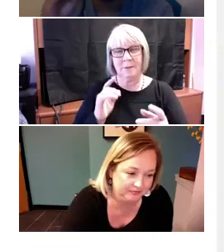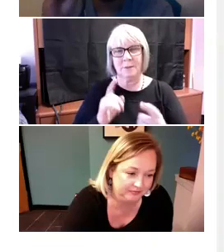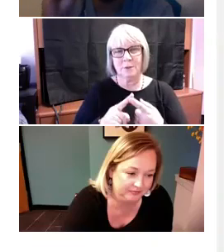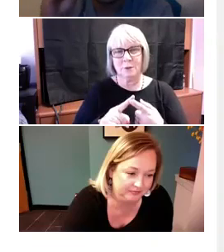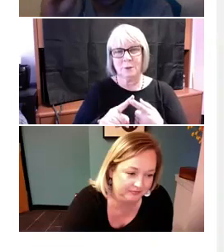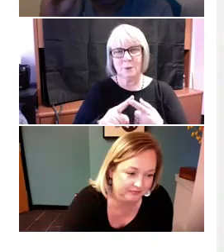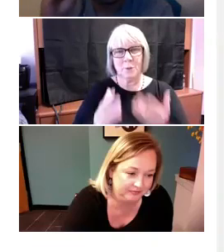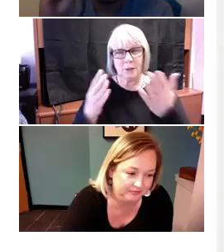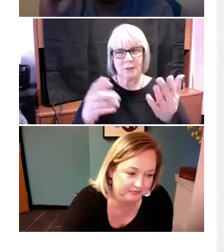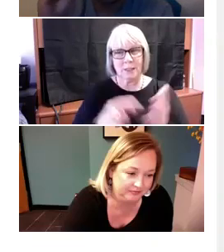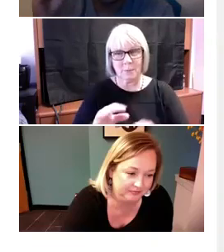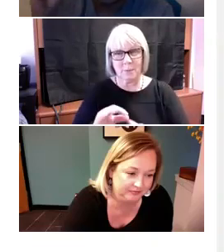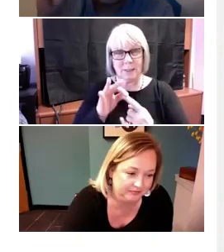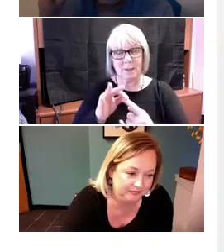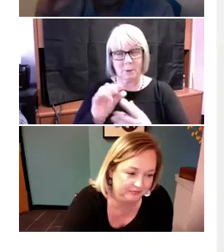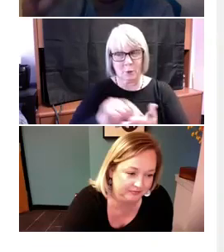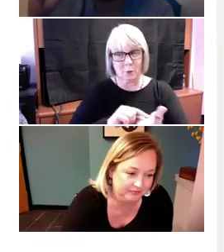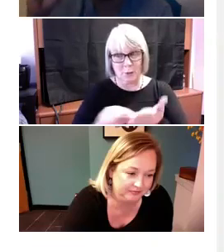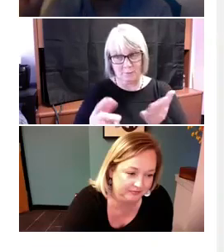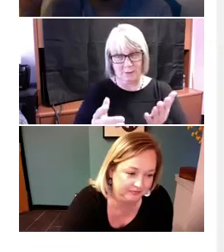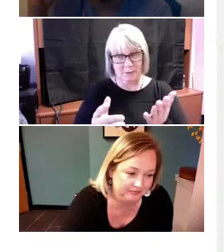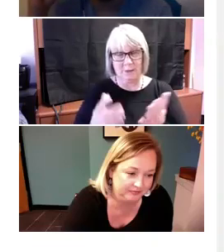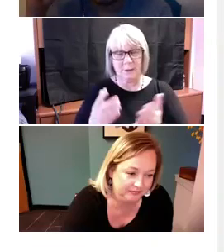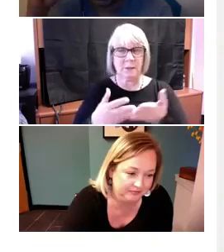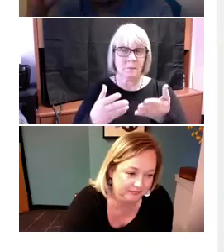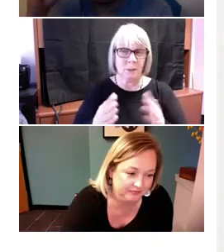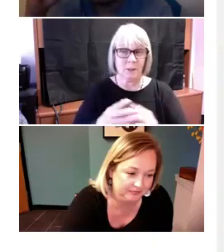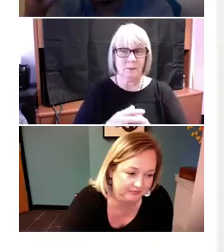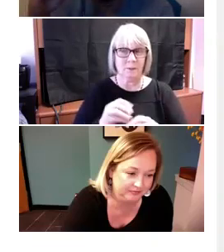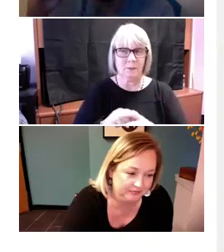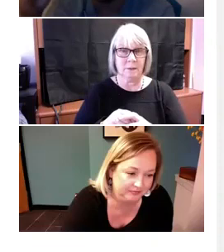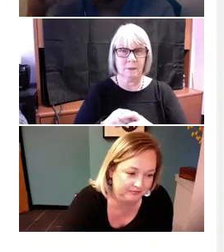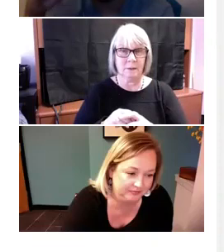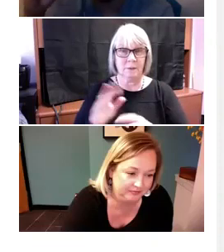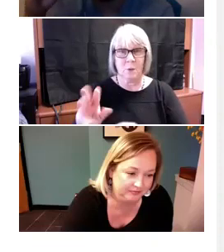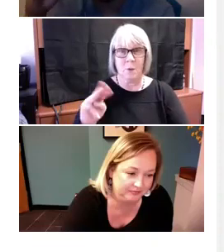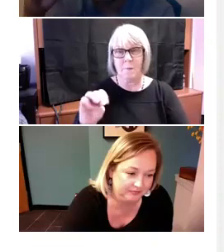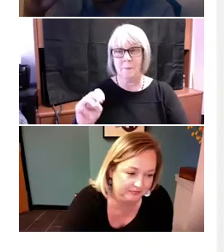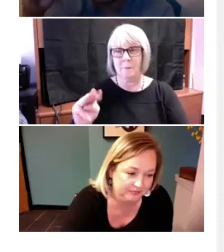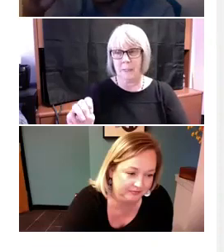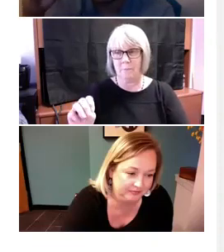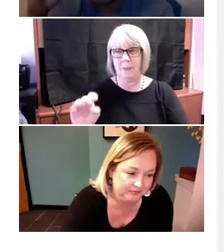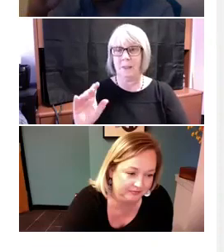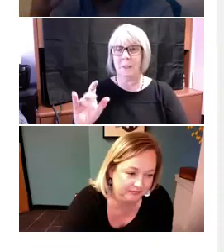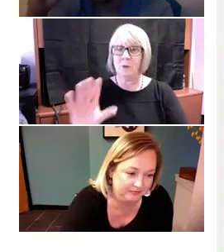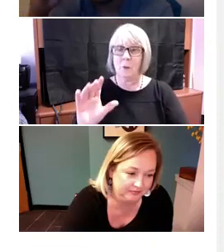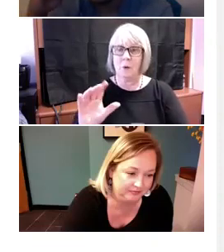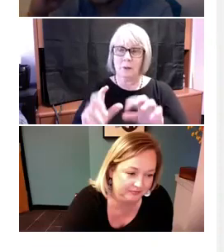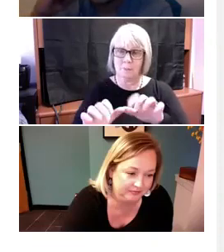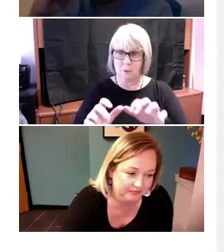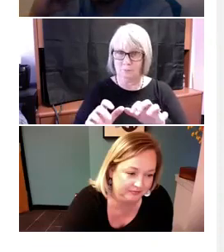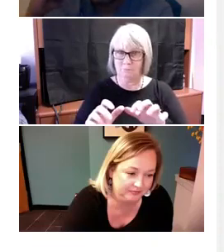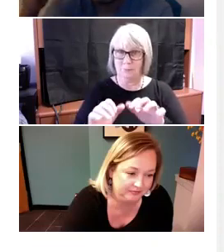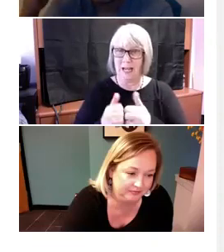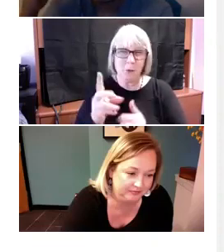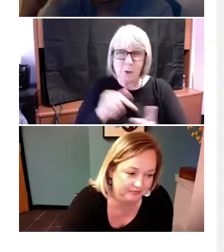represent this particular graph somehow in your memory, in your computer program. How would you do